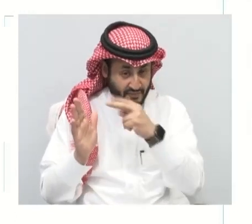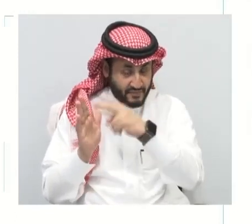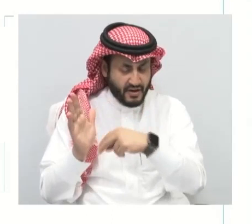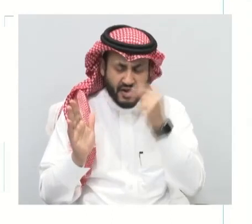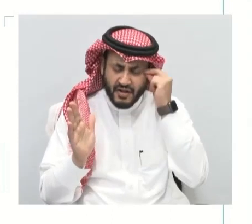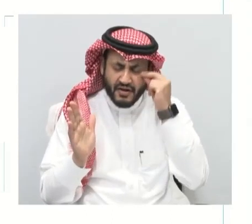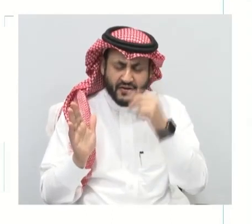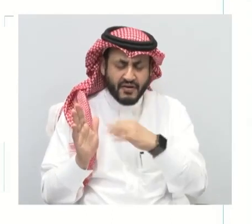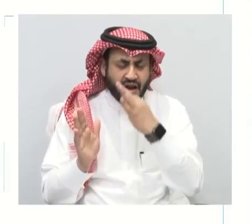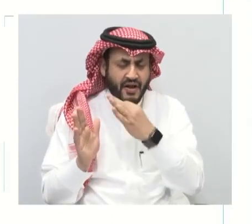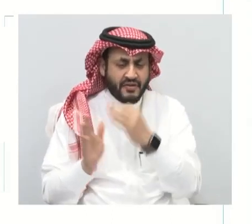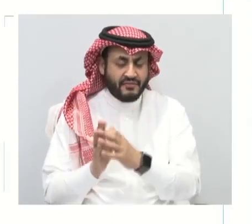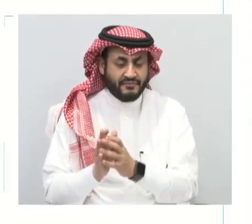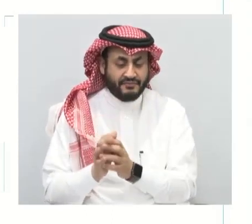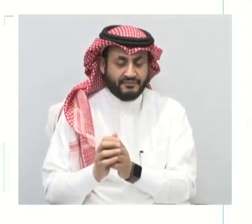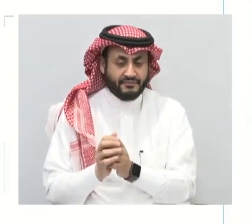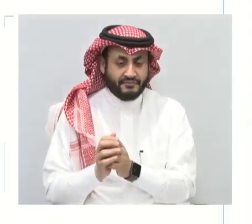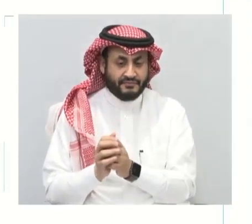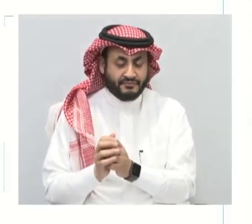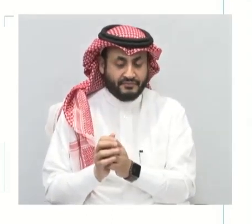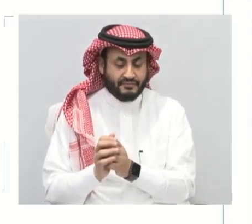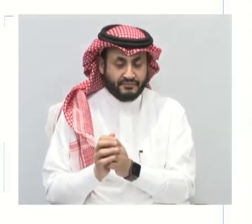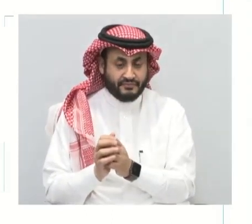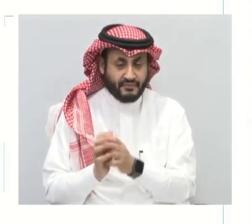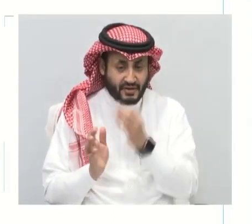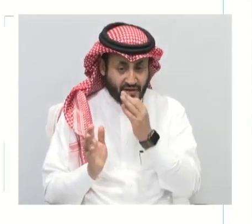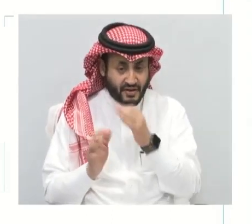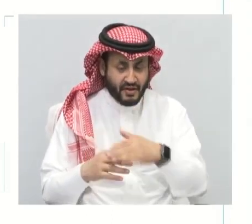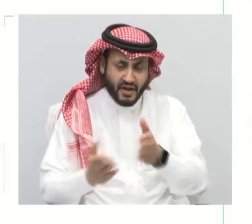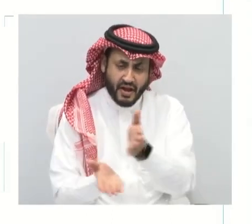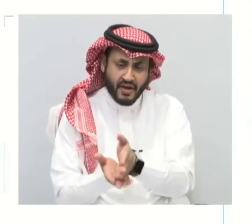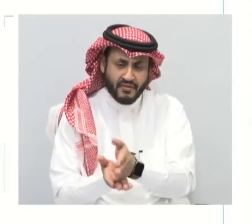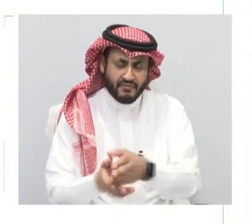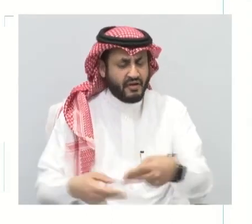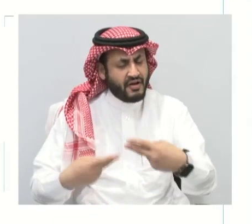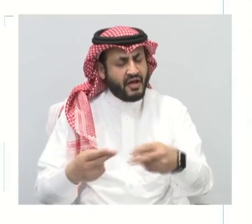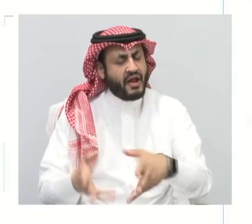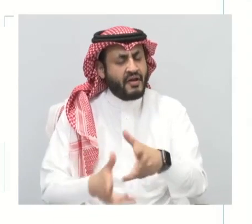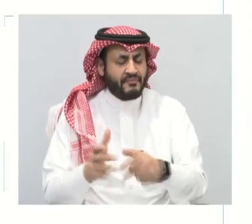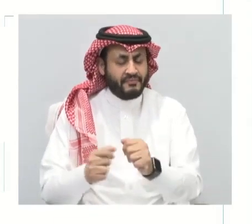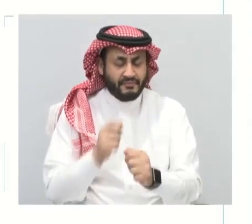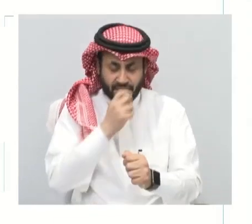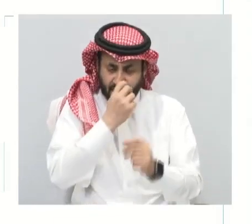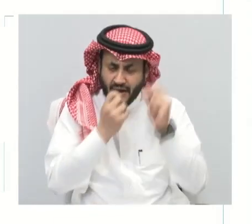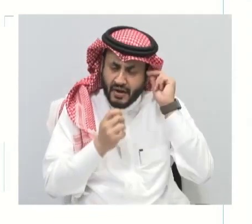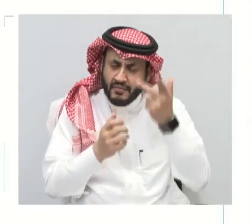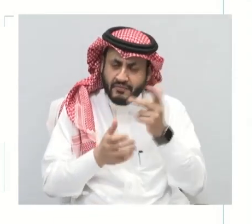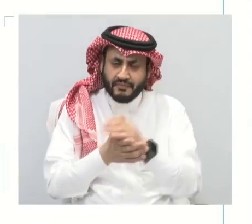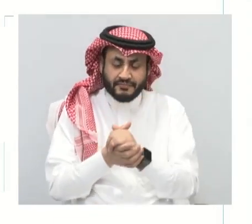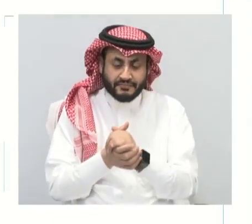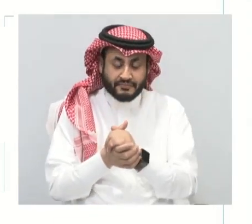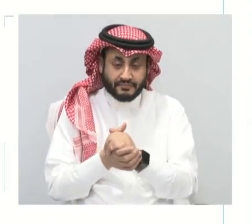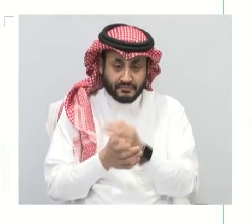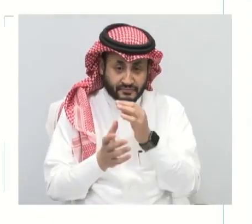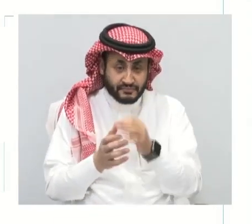recognize if the reading is formal or informal. How do you understand that?